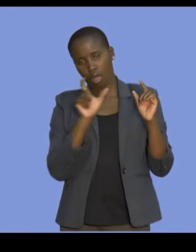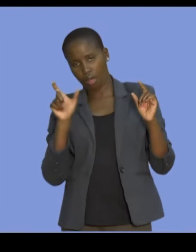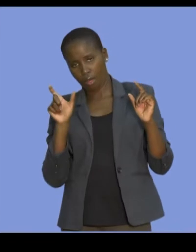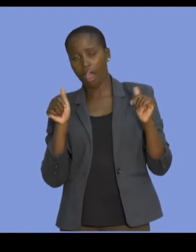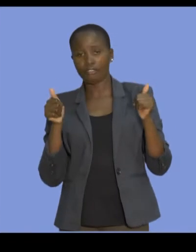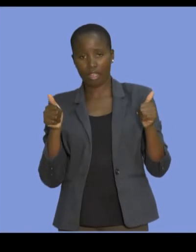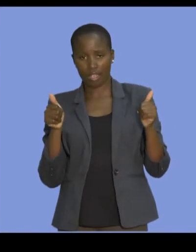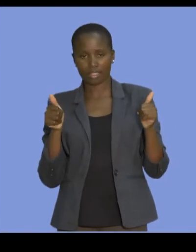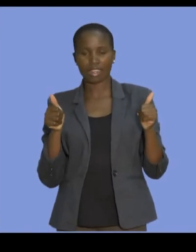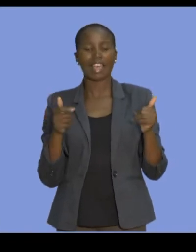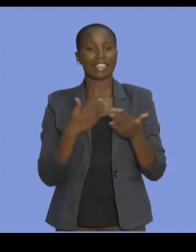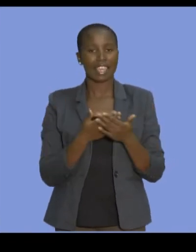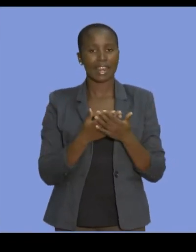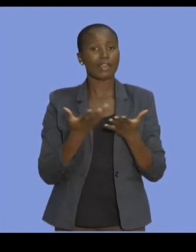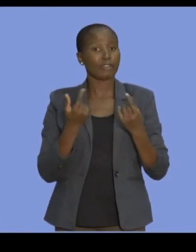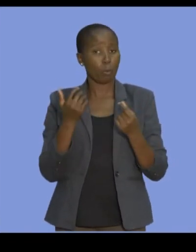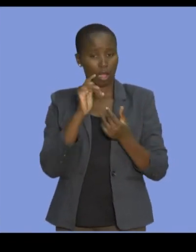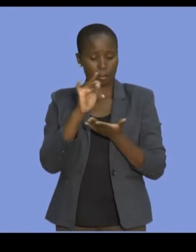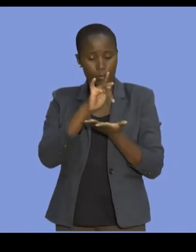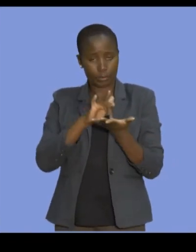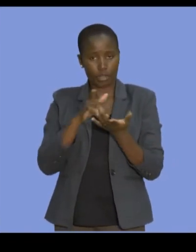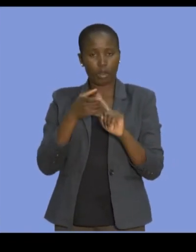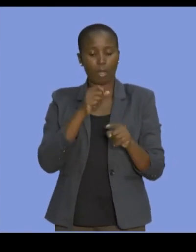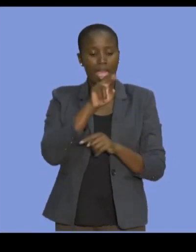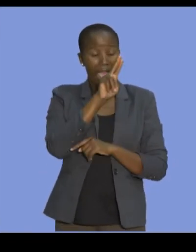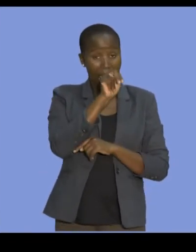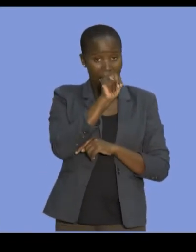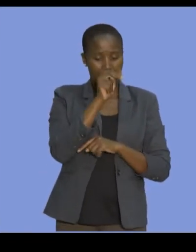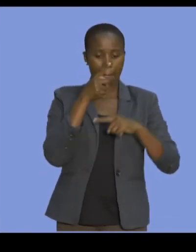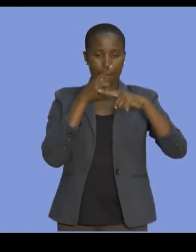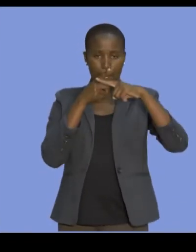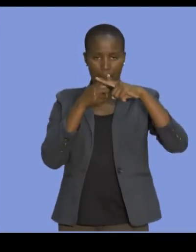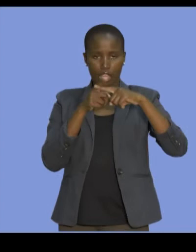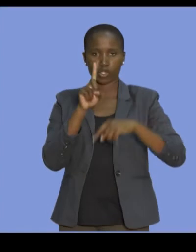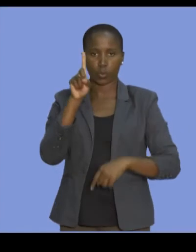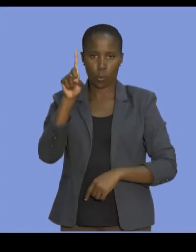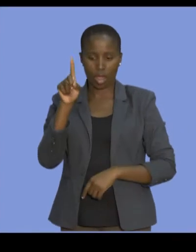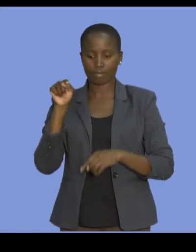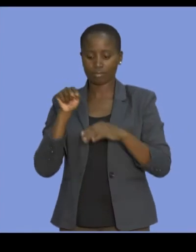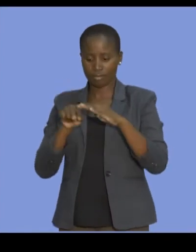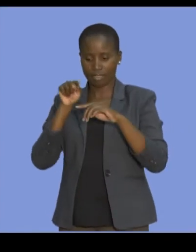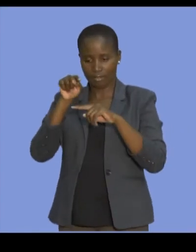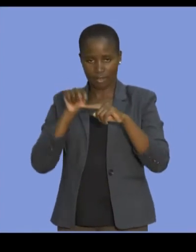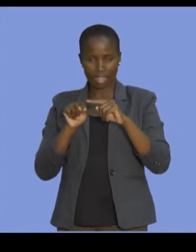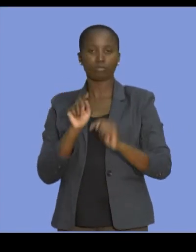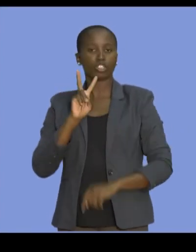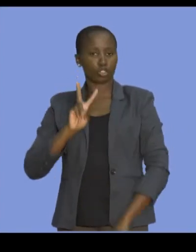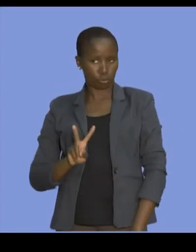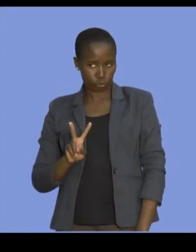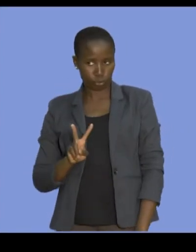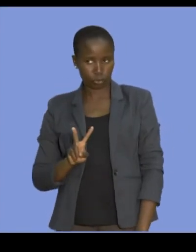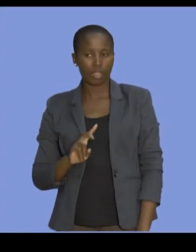the position of n plus 1 divided by 2. That will give us the position of the